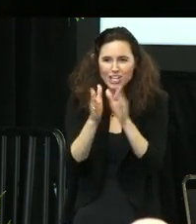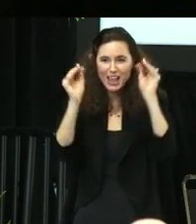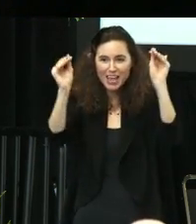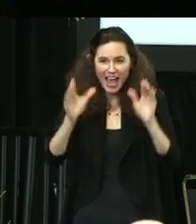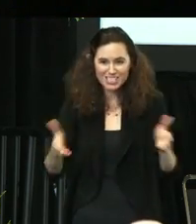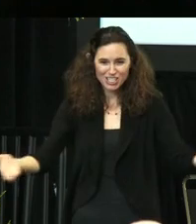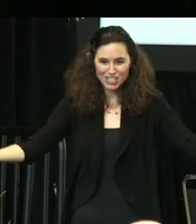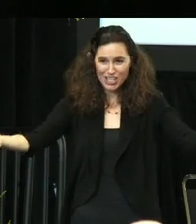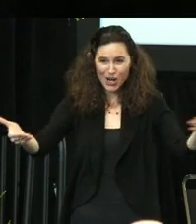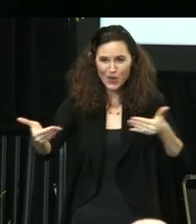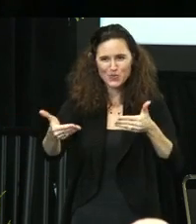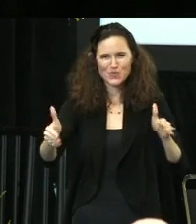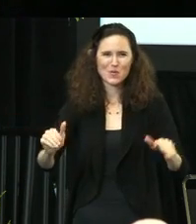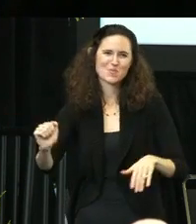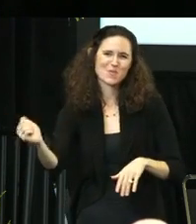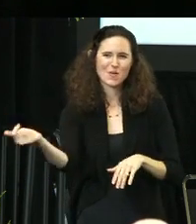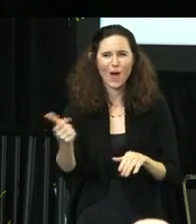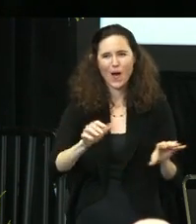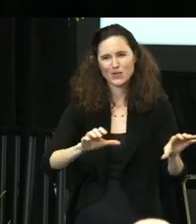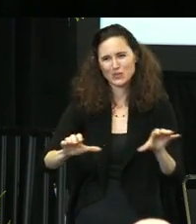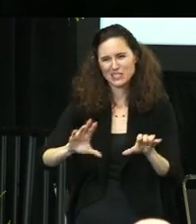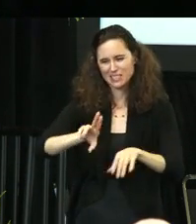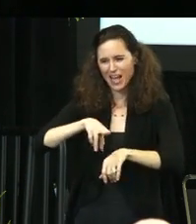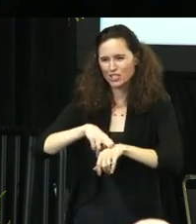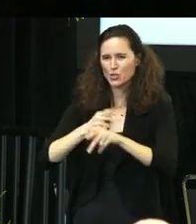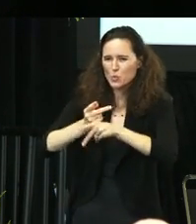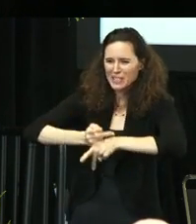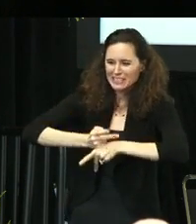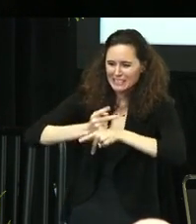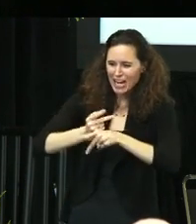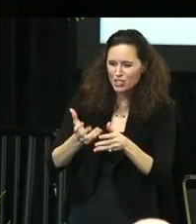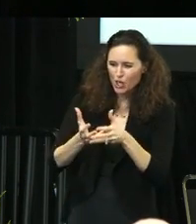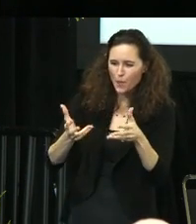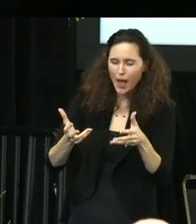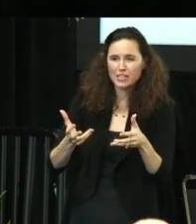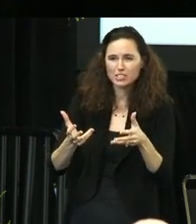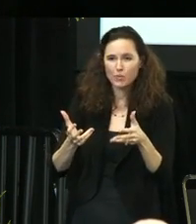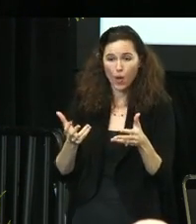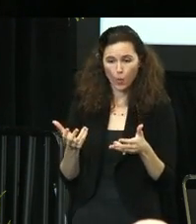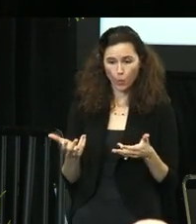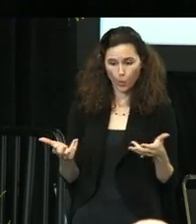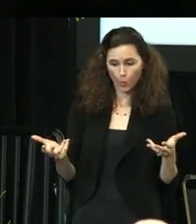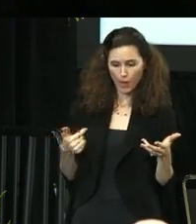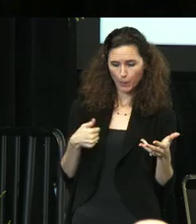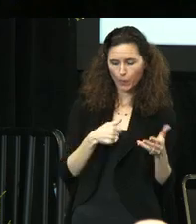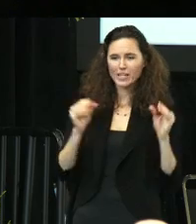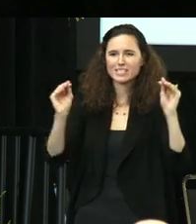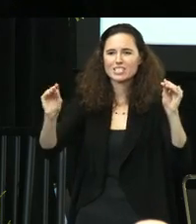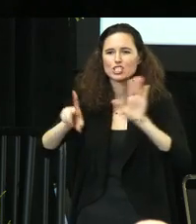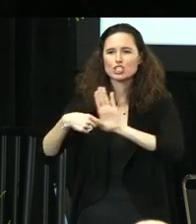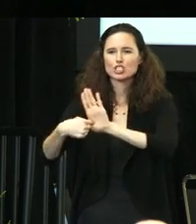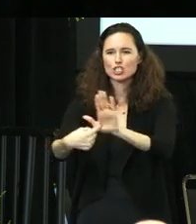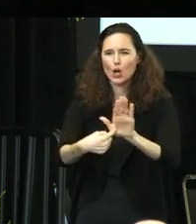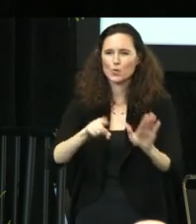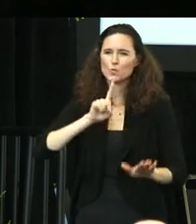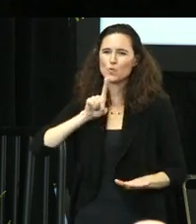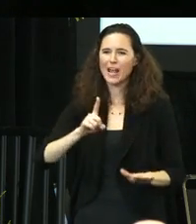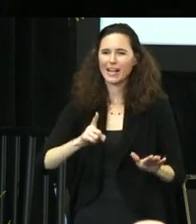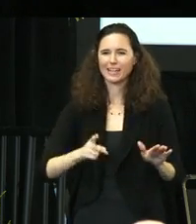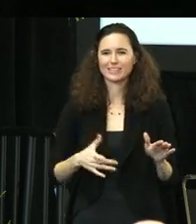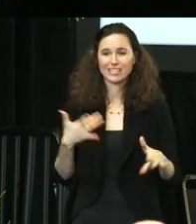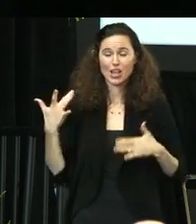room, you all do this naturally. We care so deeply about our content and exhibit genuine enthusiasm